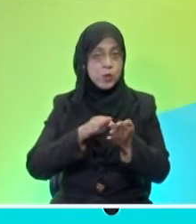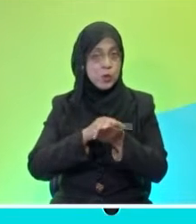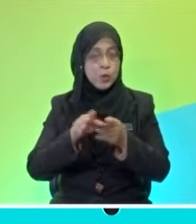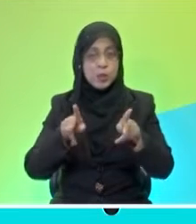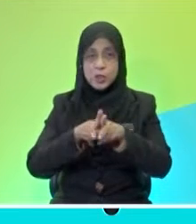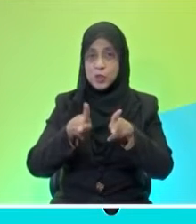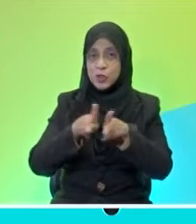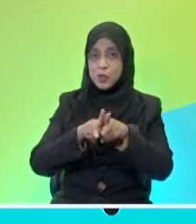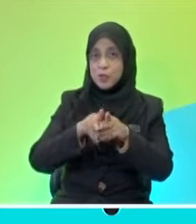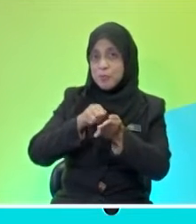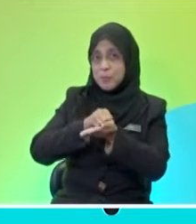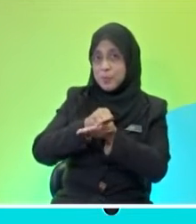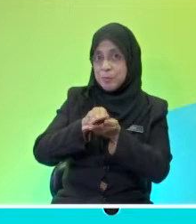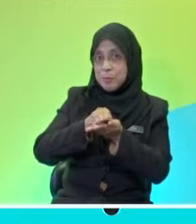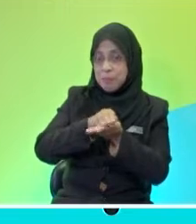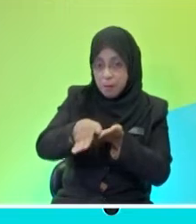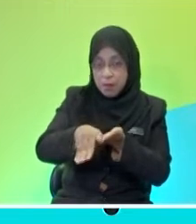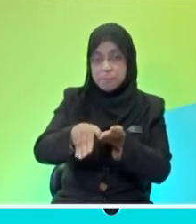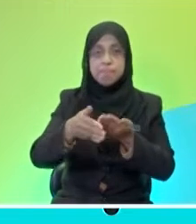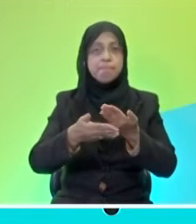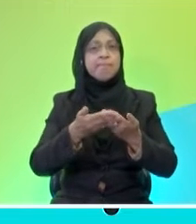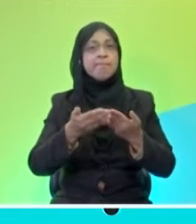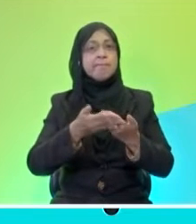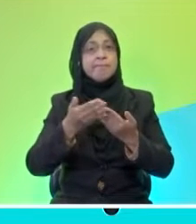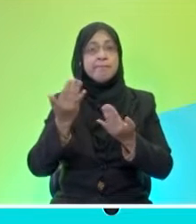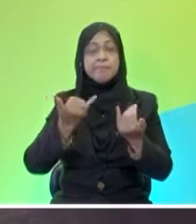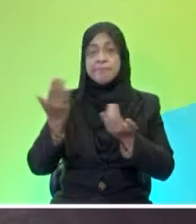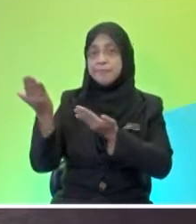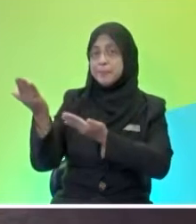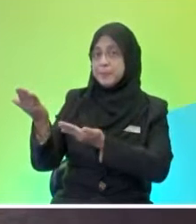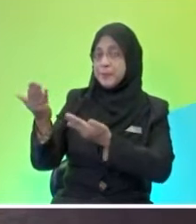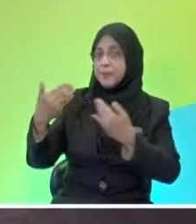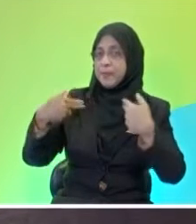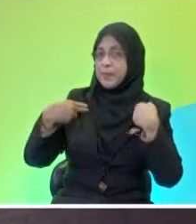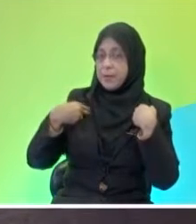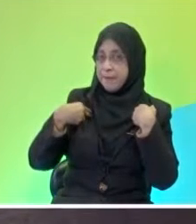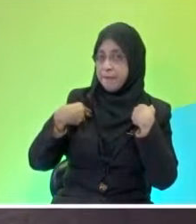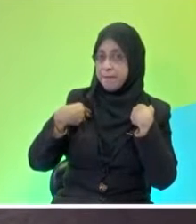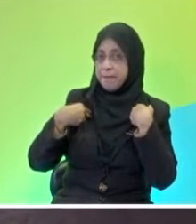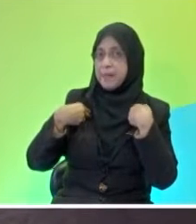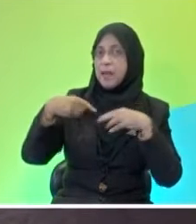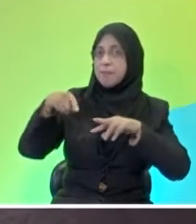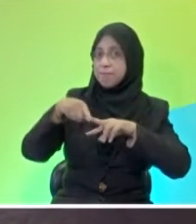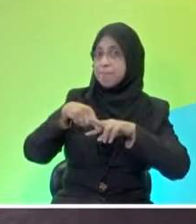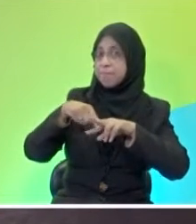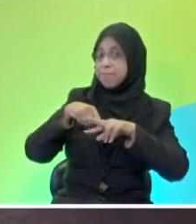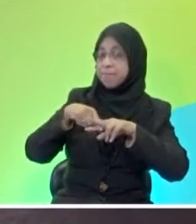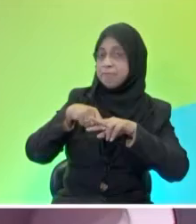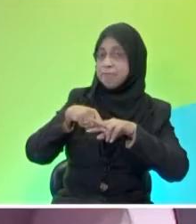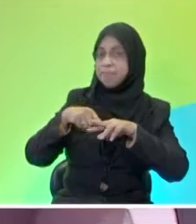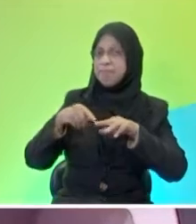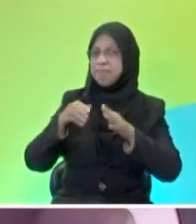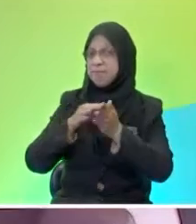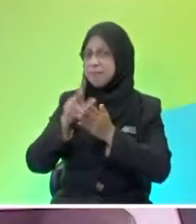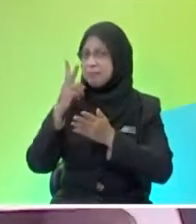soles can cause us to slip easily. For example, here I have, this is slippers I have lah. Okay, so if you